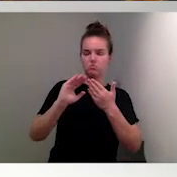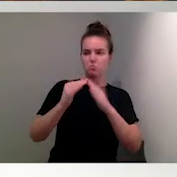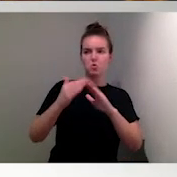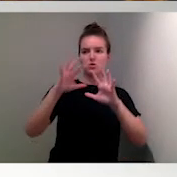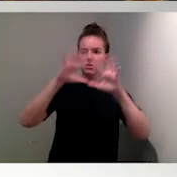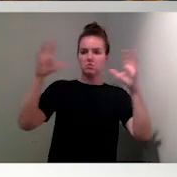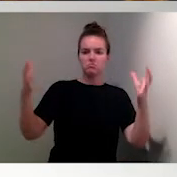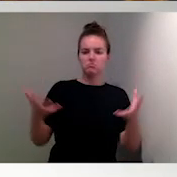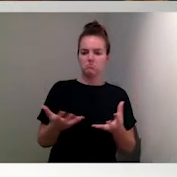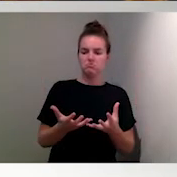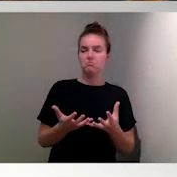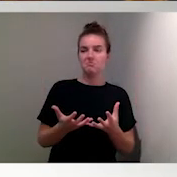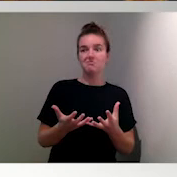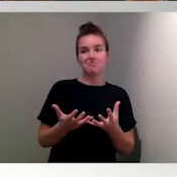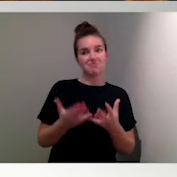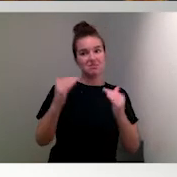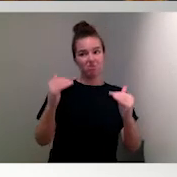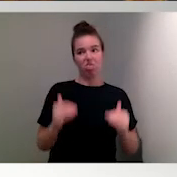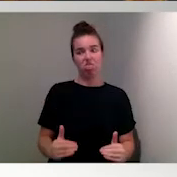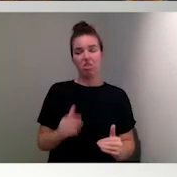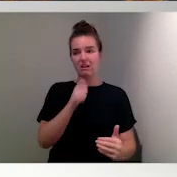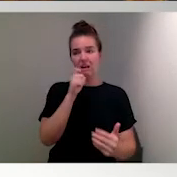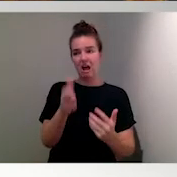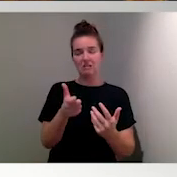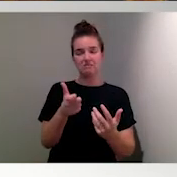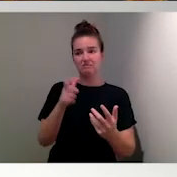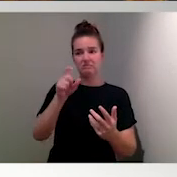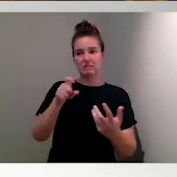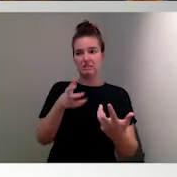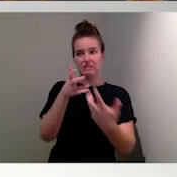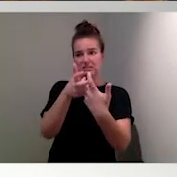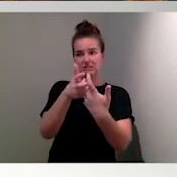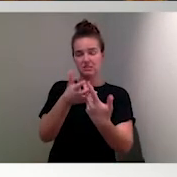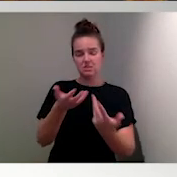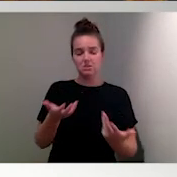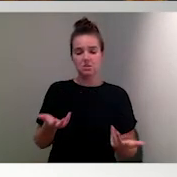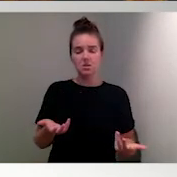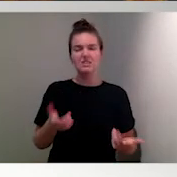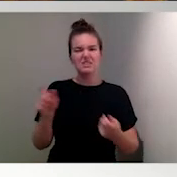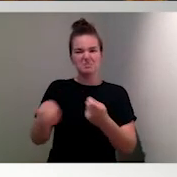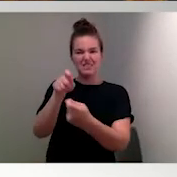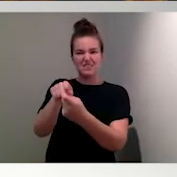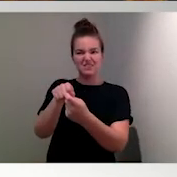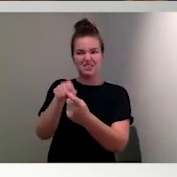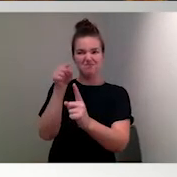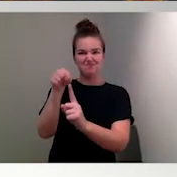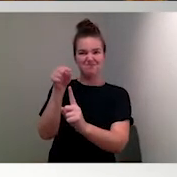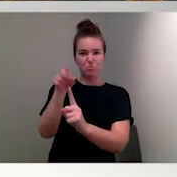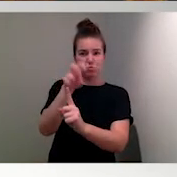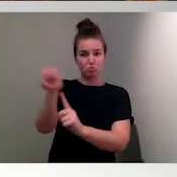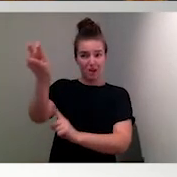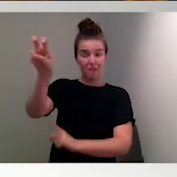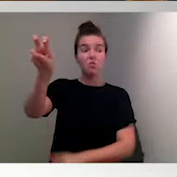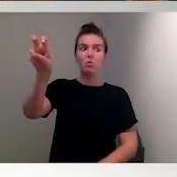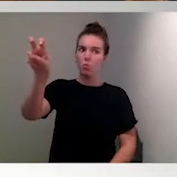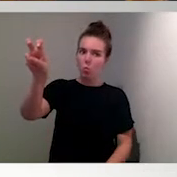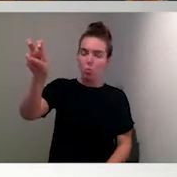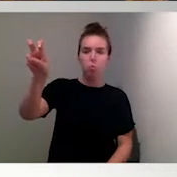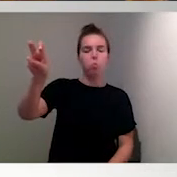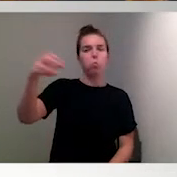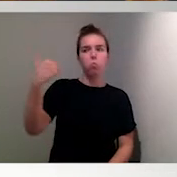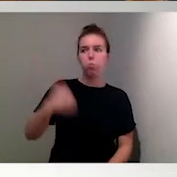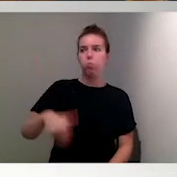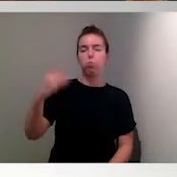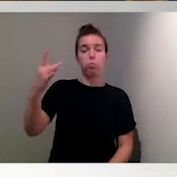and particularly since we're talking about travel, very much so in travel. It's very difficult, and especially